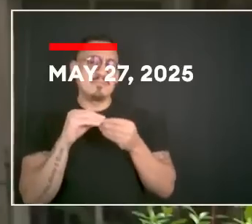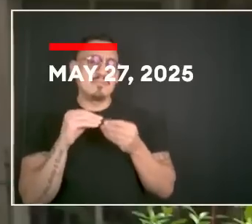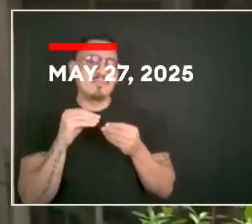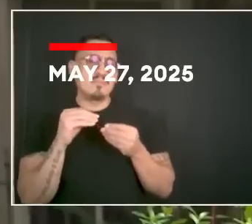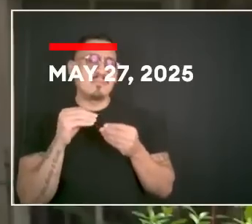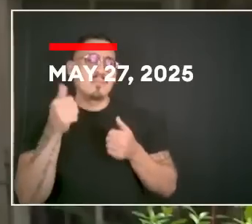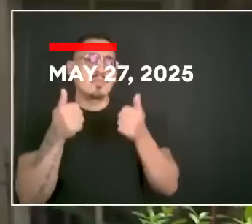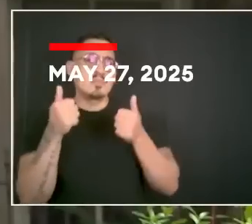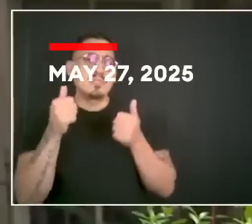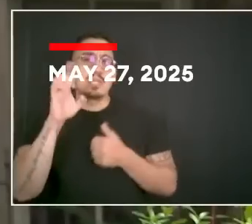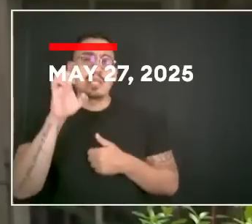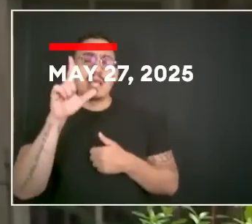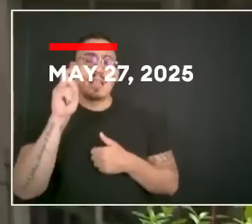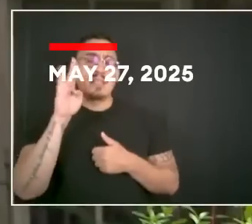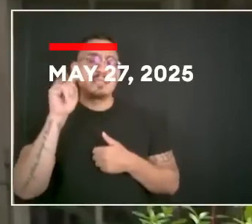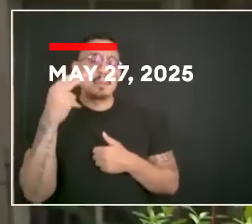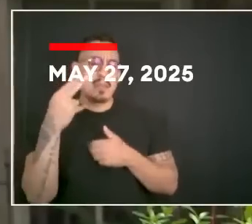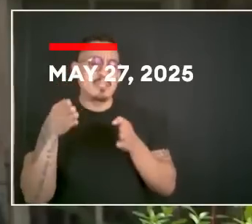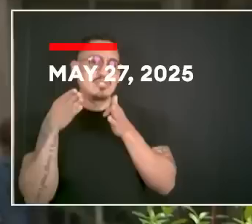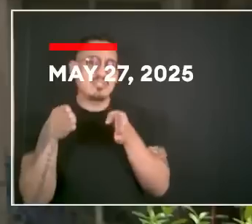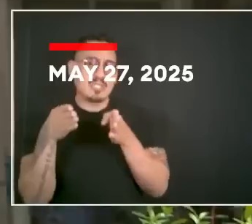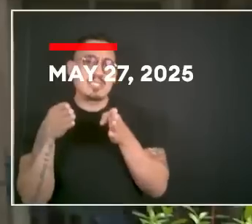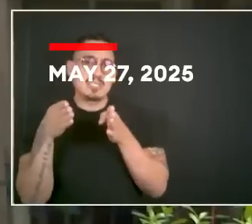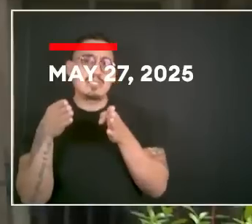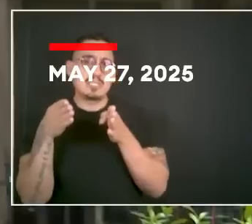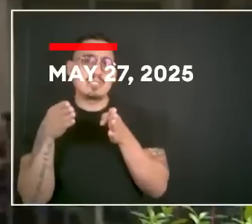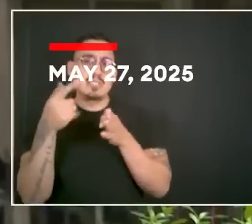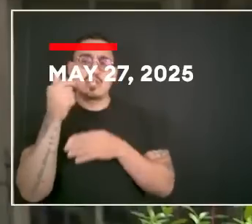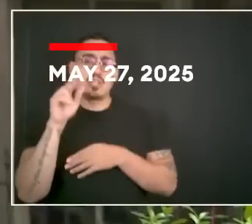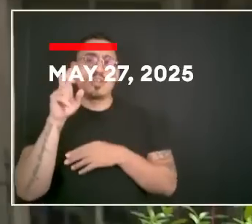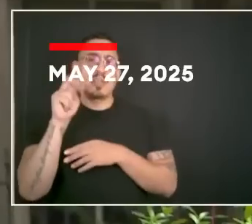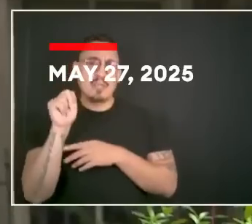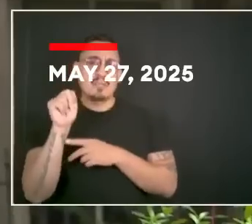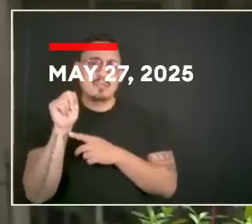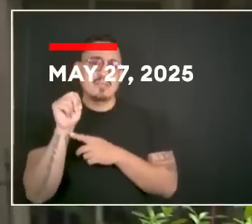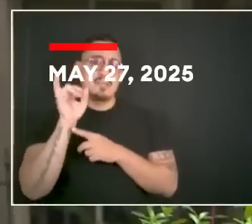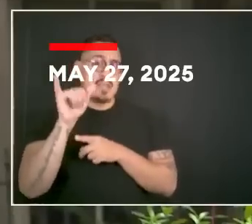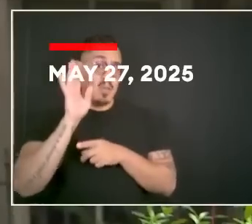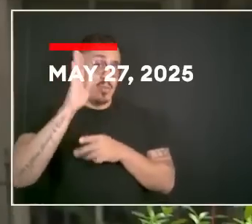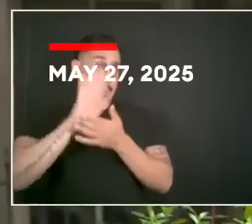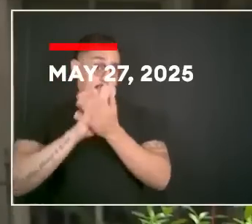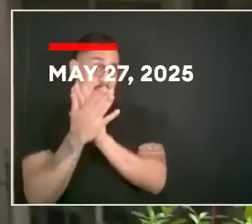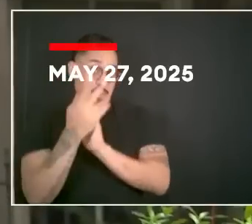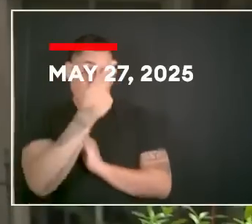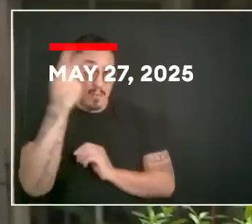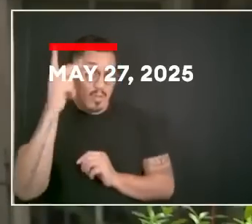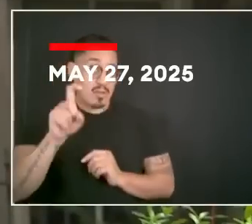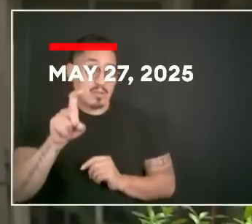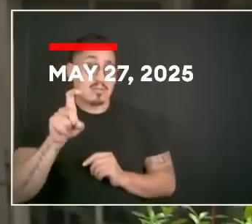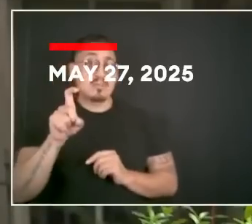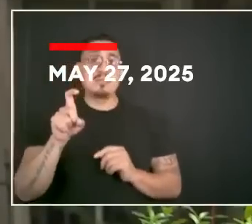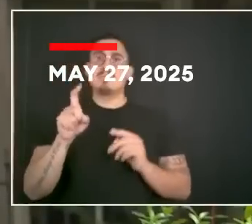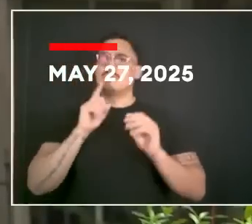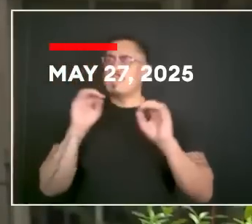Street Garden be looked at to be turned into a public park with this effort? Nothing has changed on Elizabeth Street Garden. If